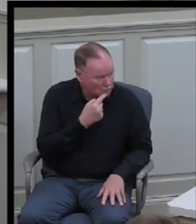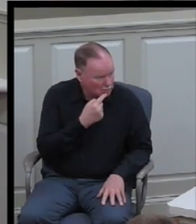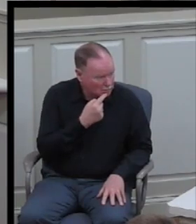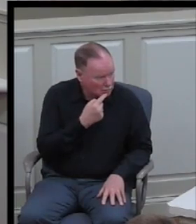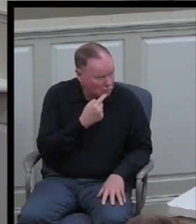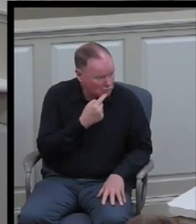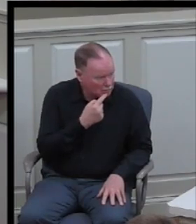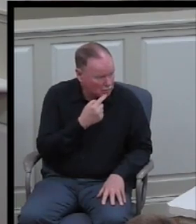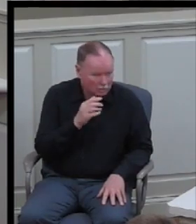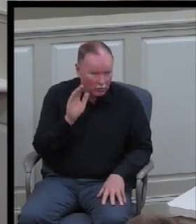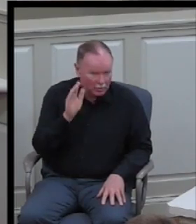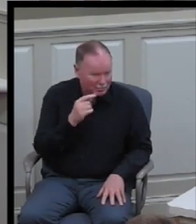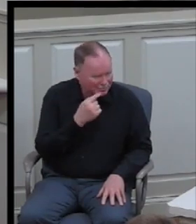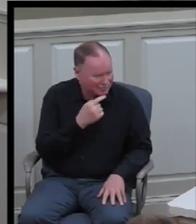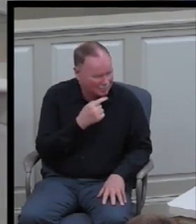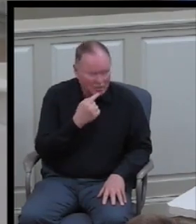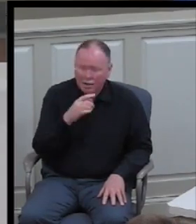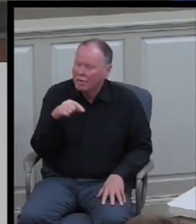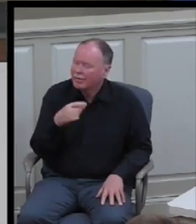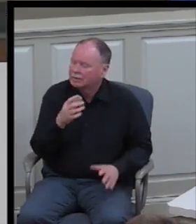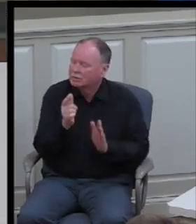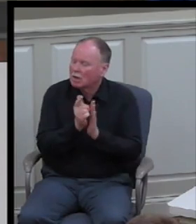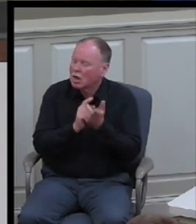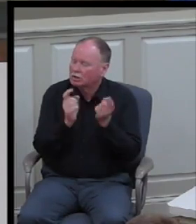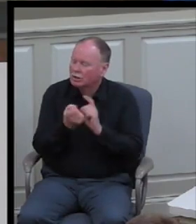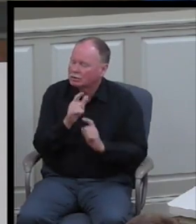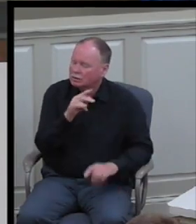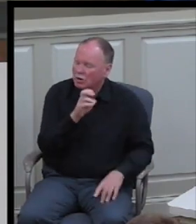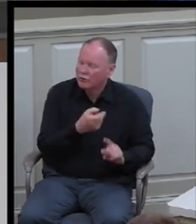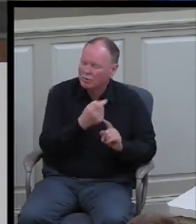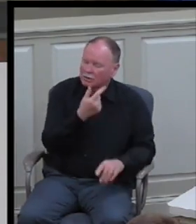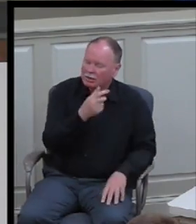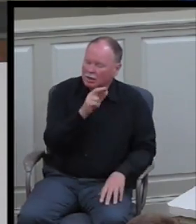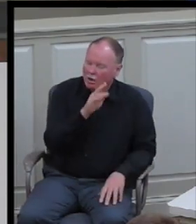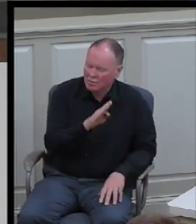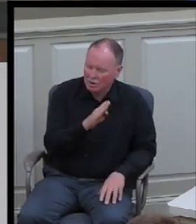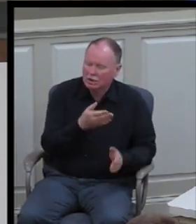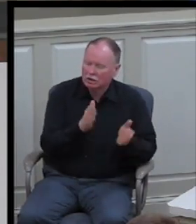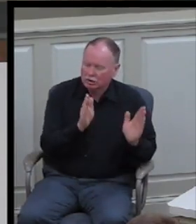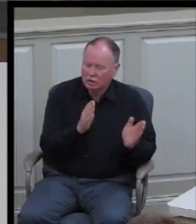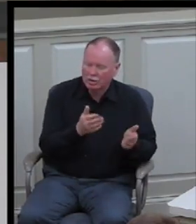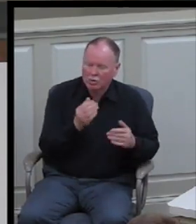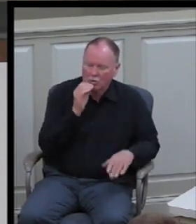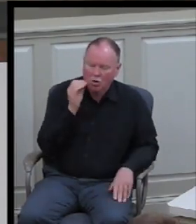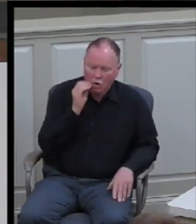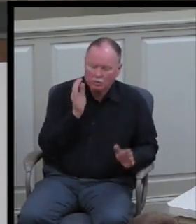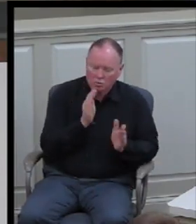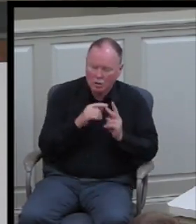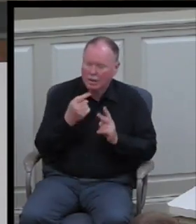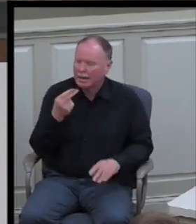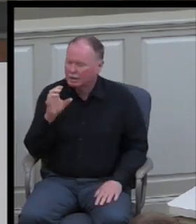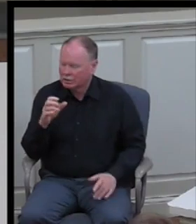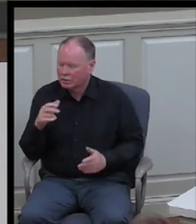Got to raise your right hand. This is an ordinance changing the zone from GRB, General Residential Small Lot, to HC,